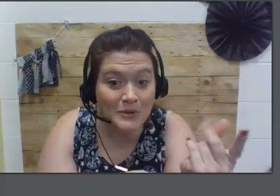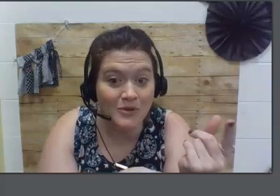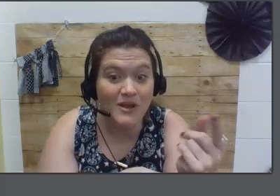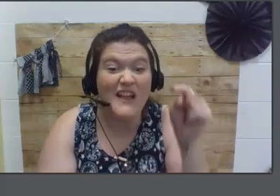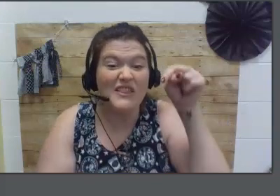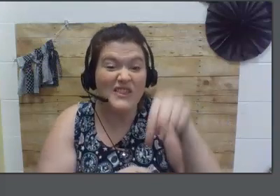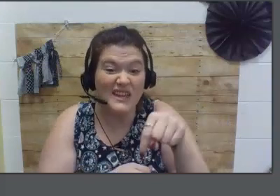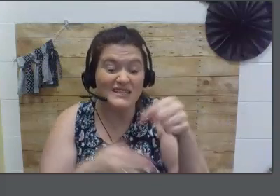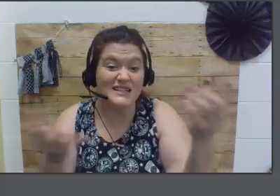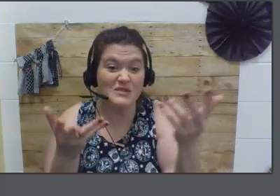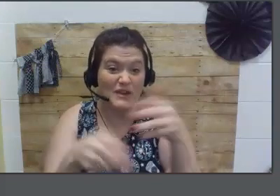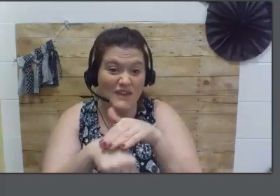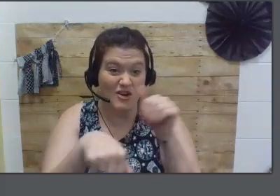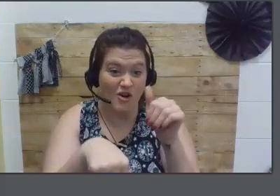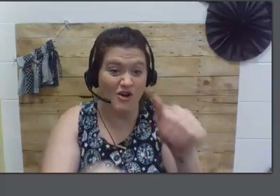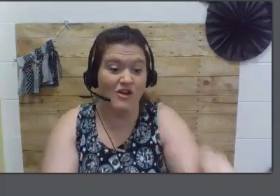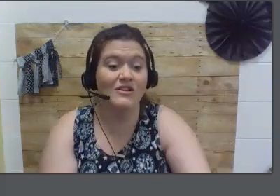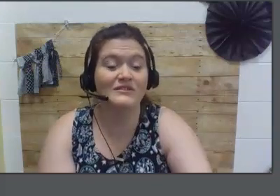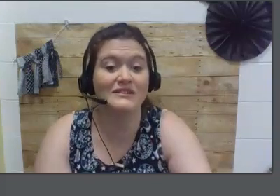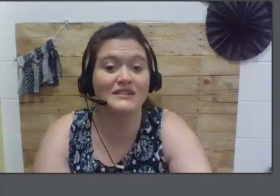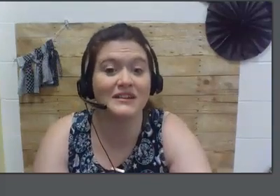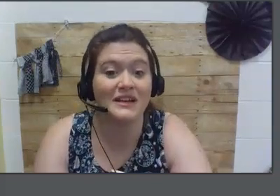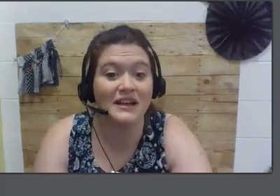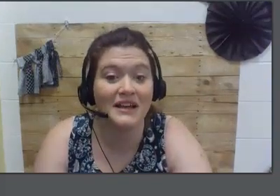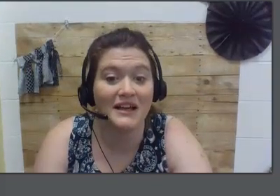noodle-eating poodle, this is what they call